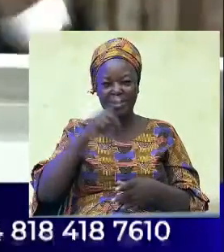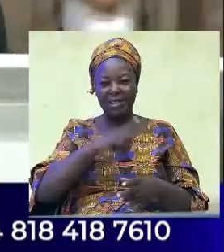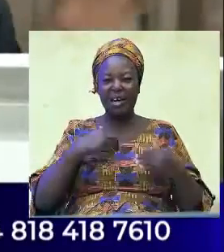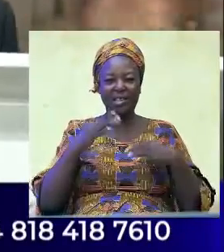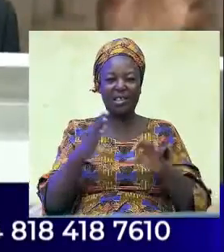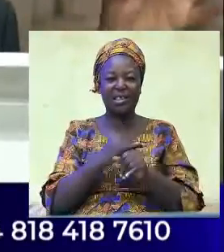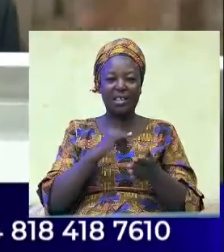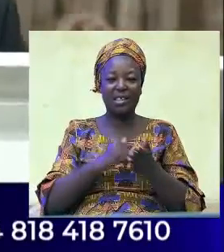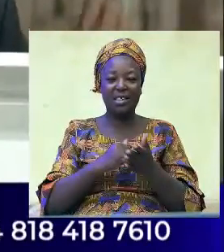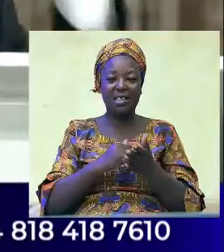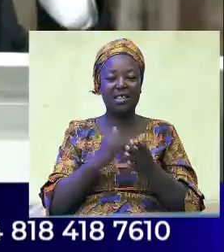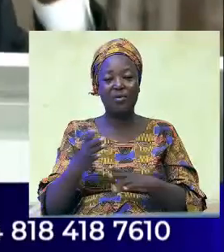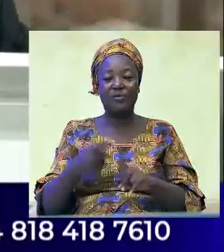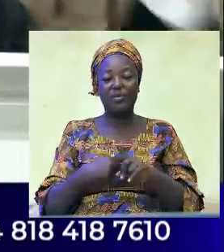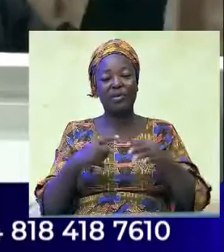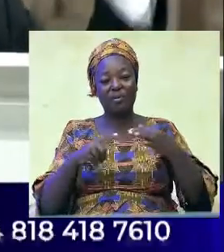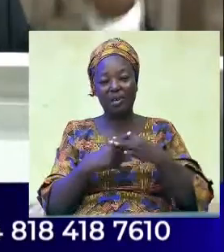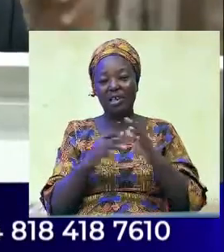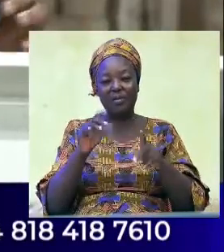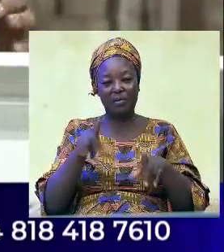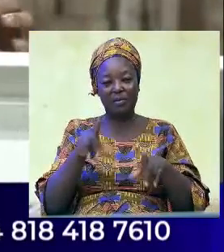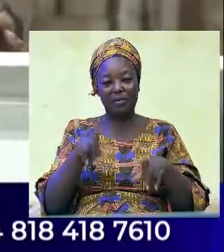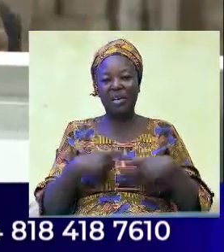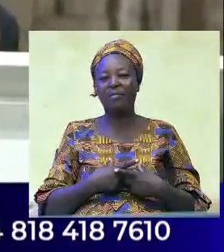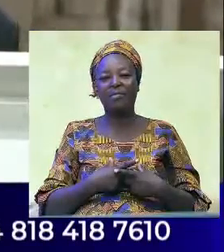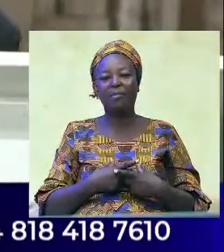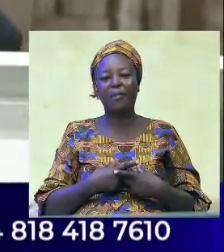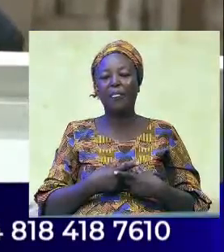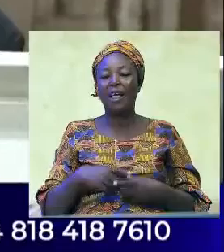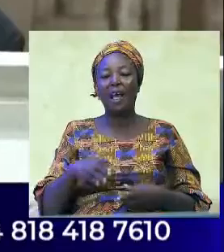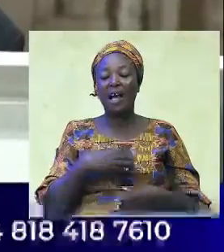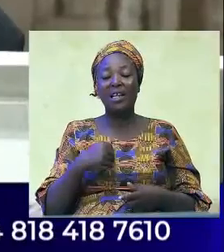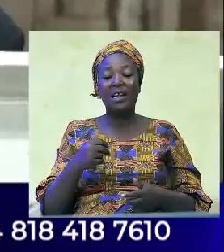no more problem. It has been taken away from the fountain.